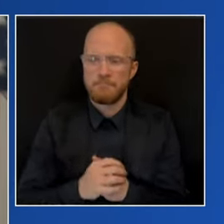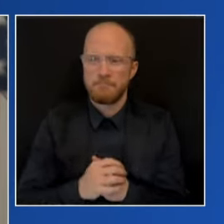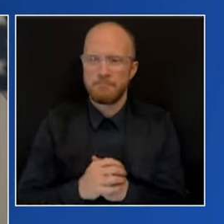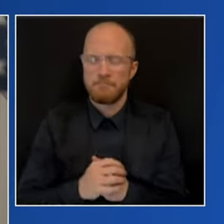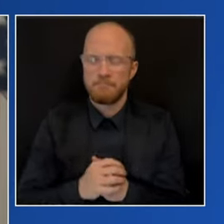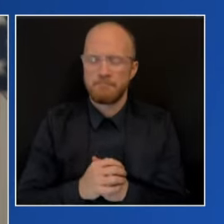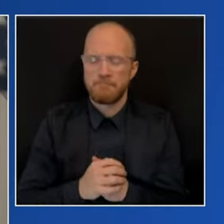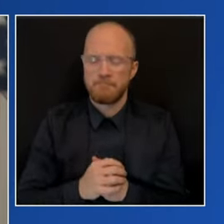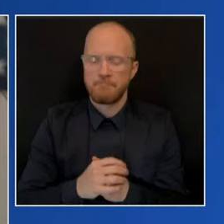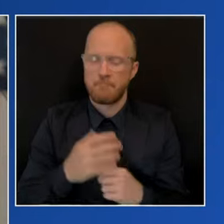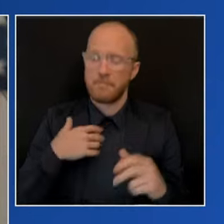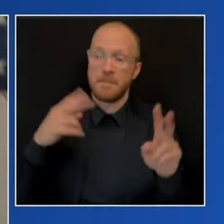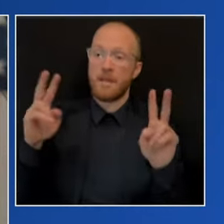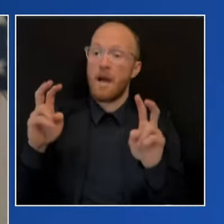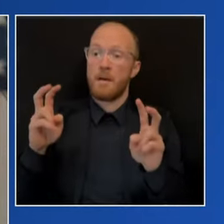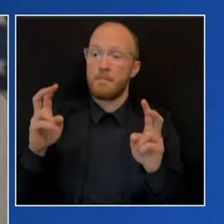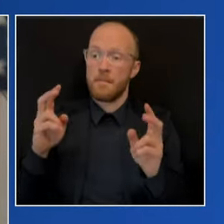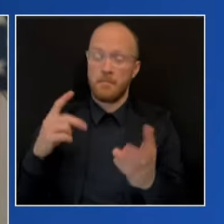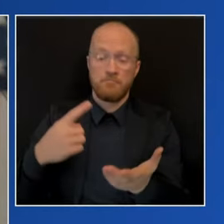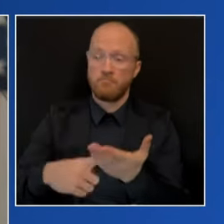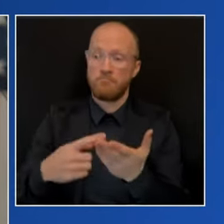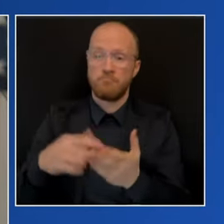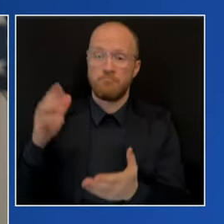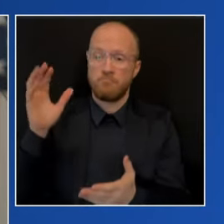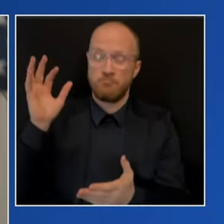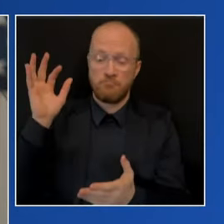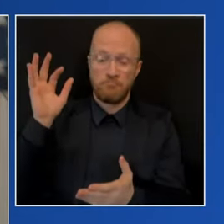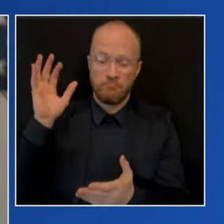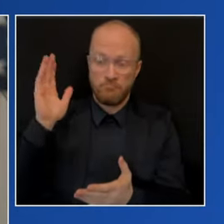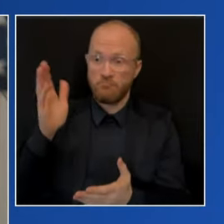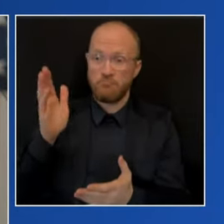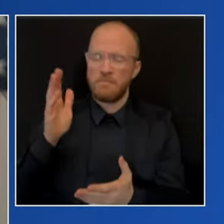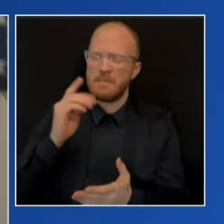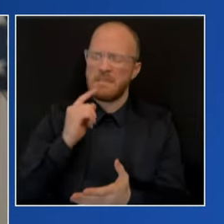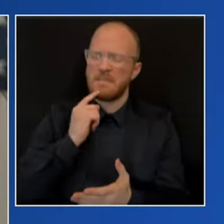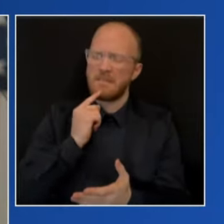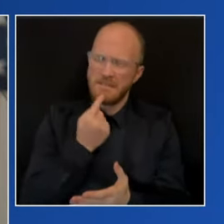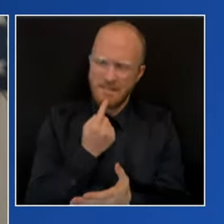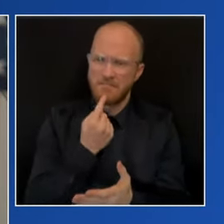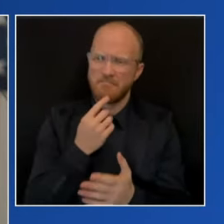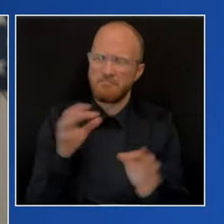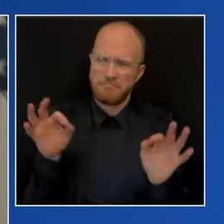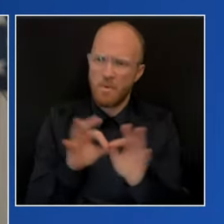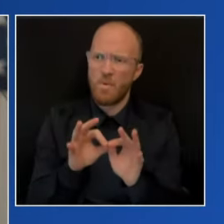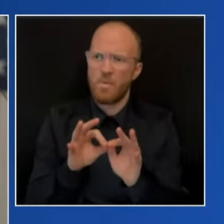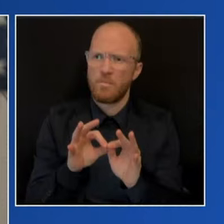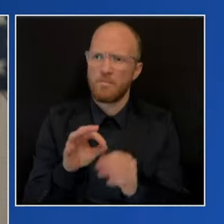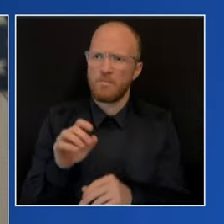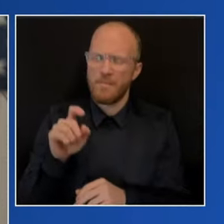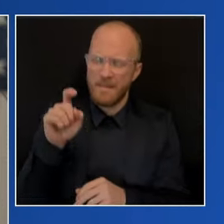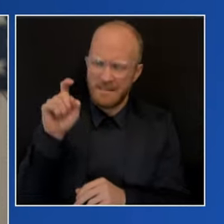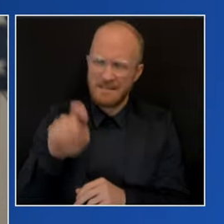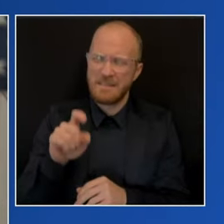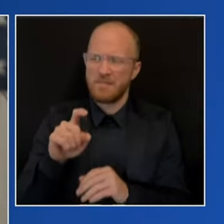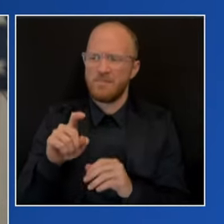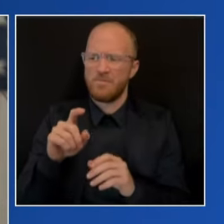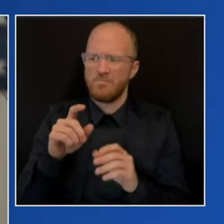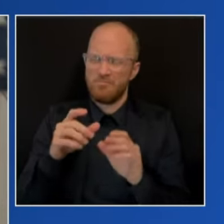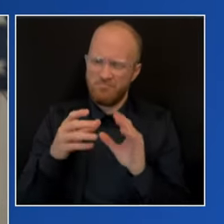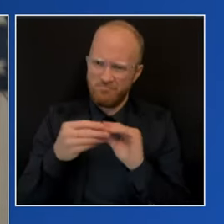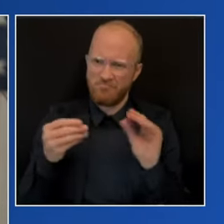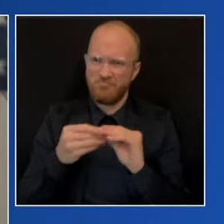The topic of my speech today is deadly serious, and I think it needs to be made at the outset of this campaign.